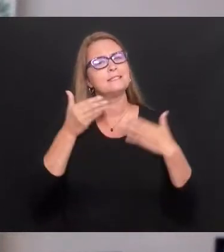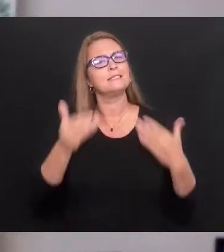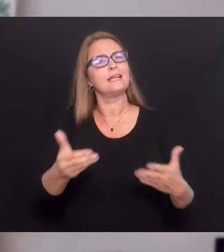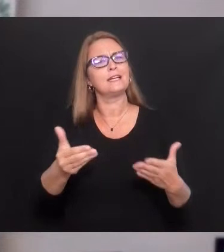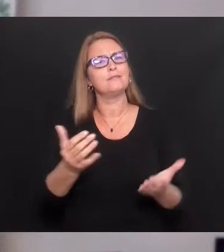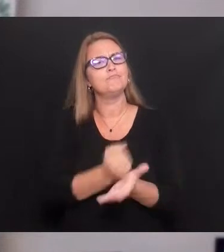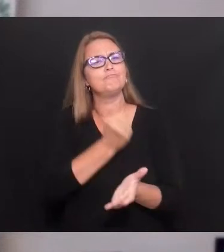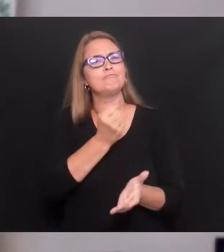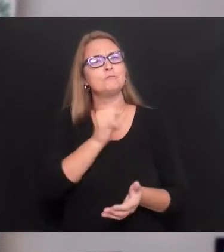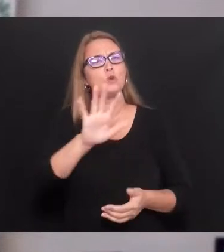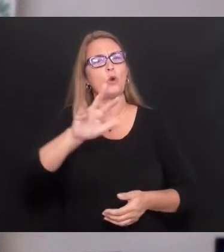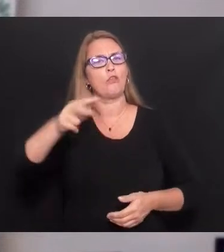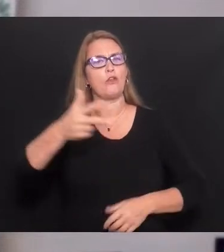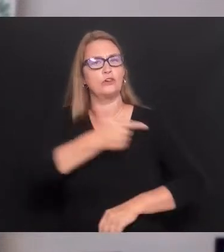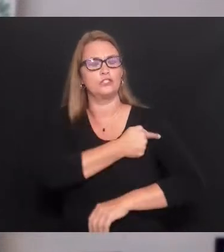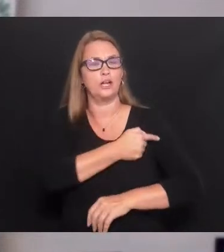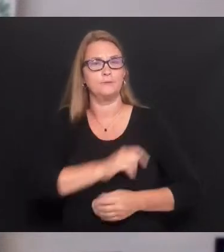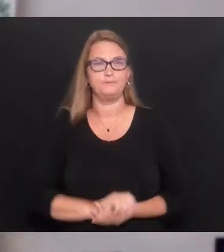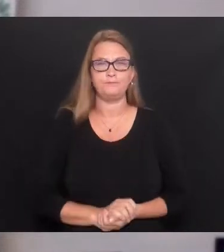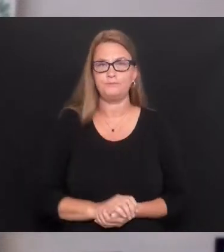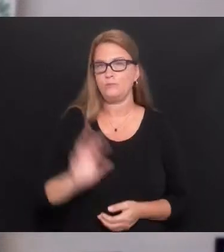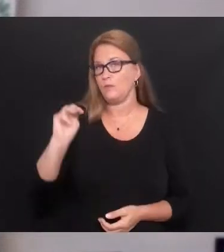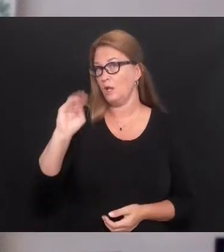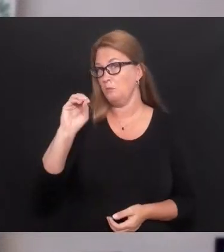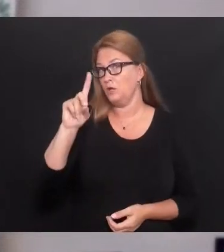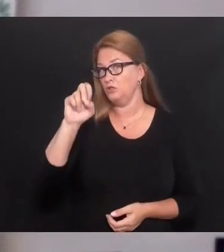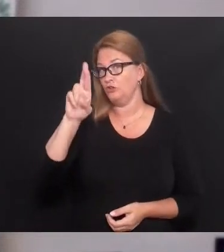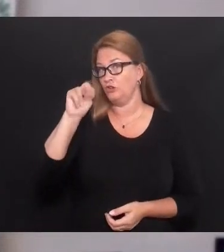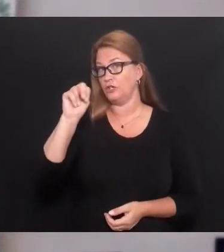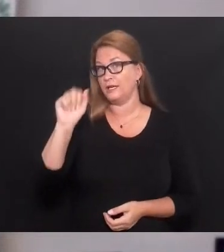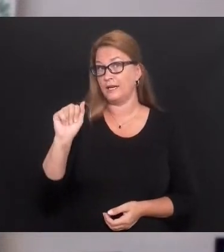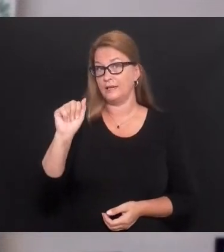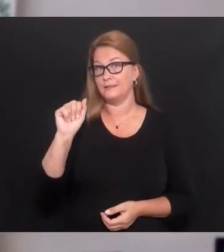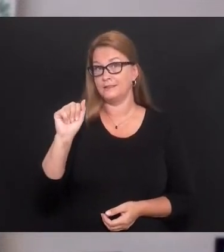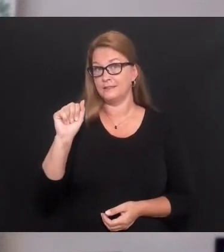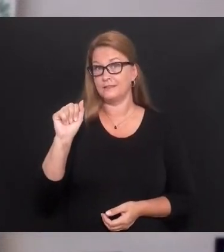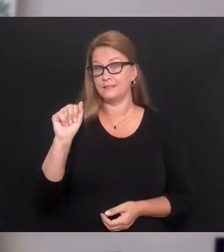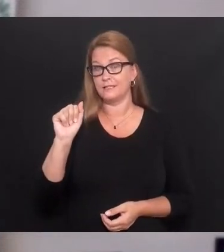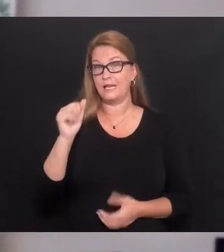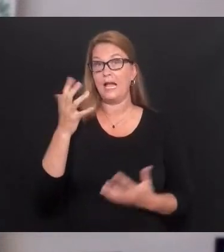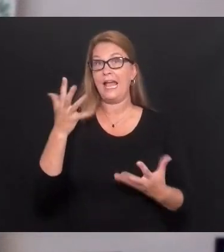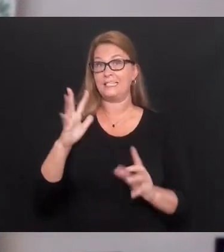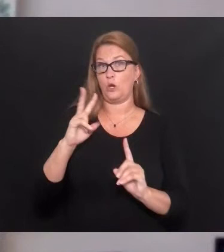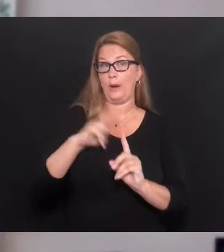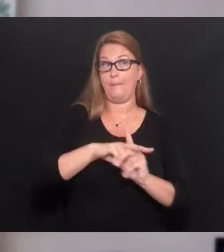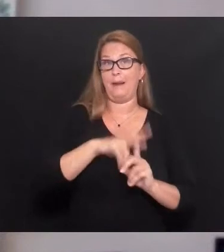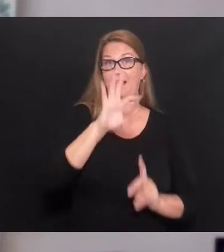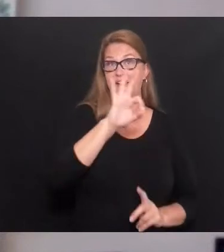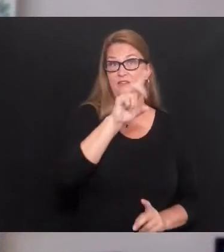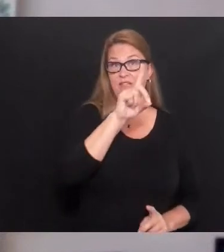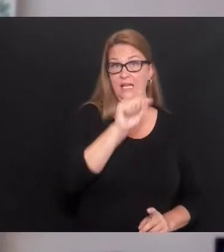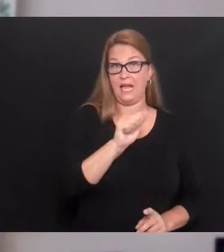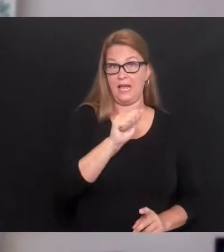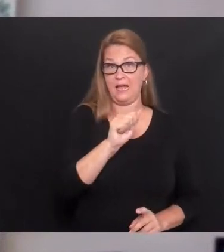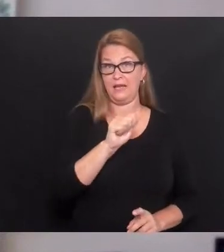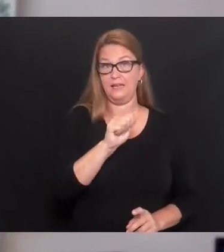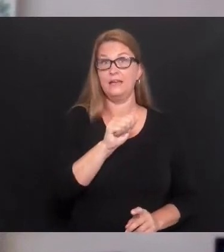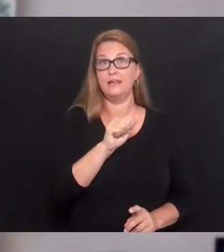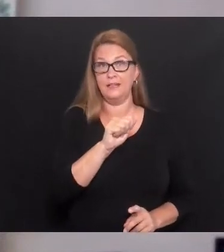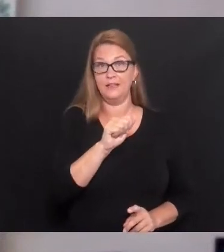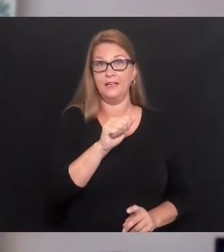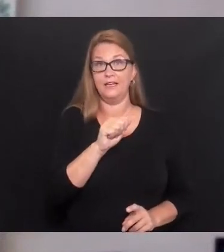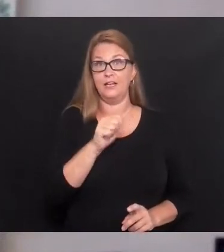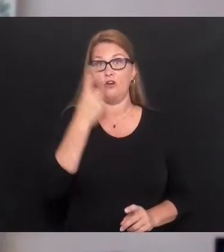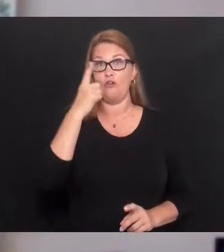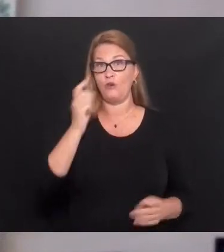really, really important. Moderna has applied with the FDA, submitted their data and about a